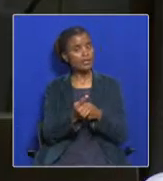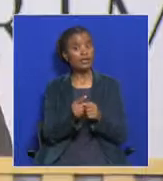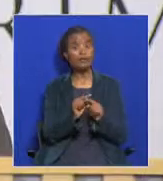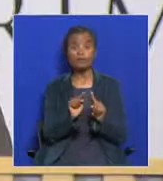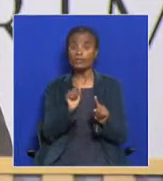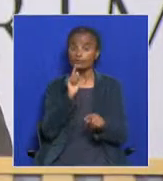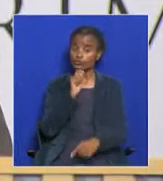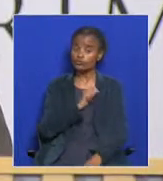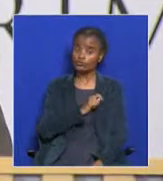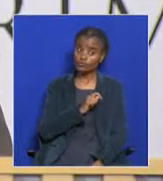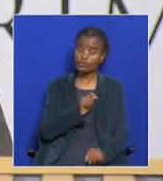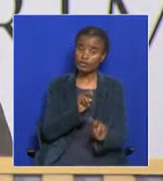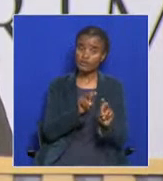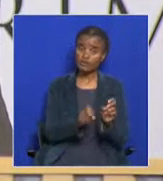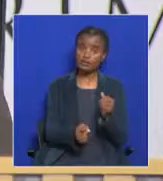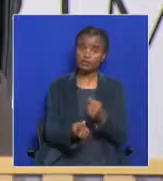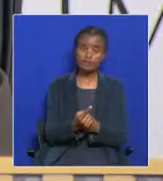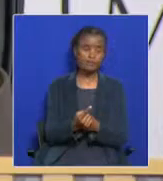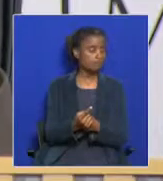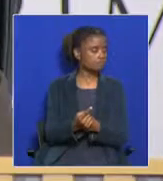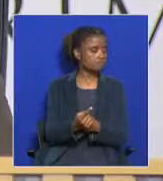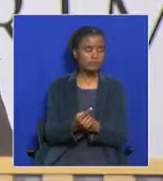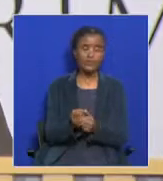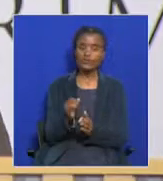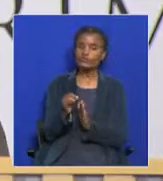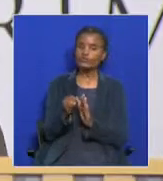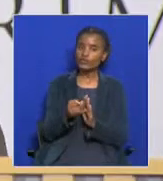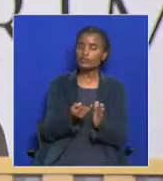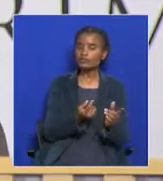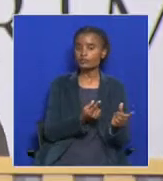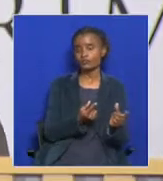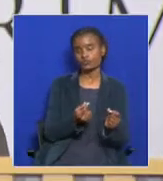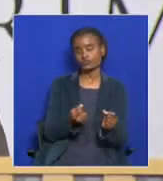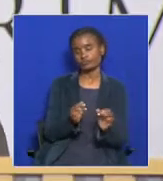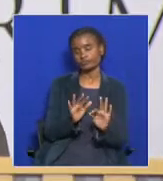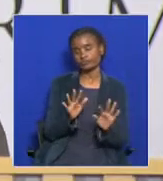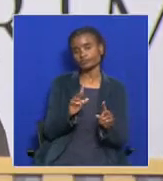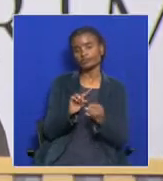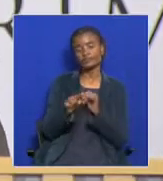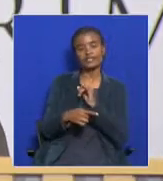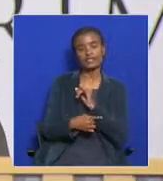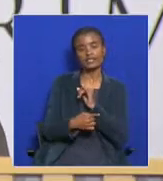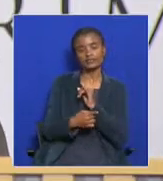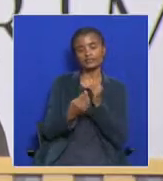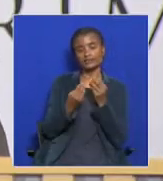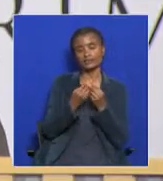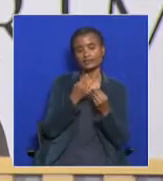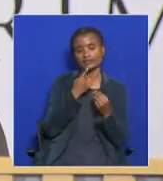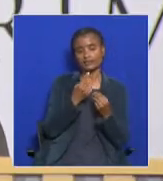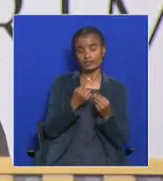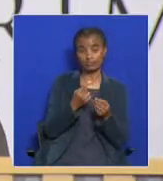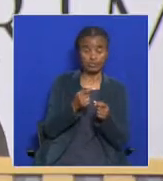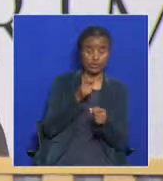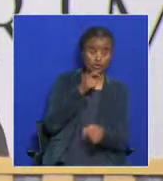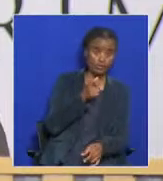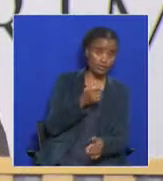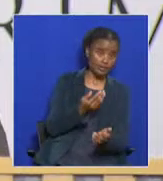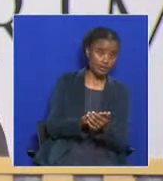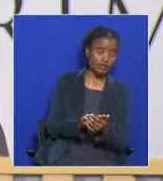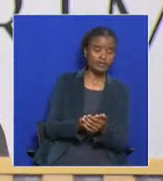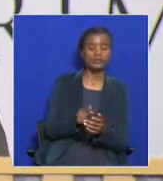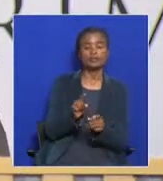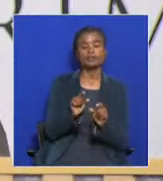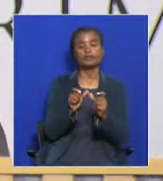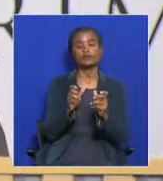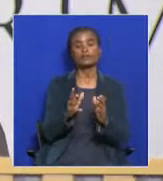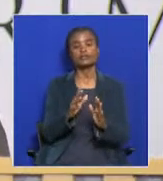just going through the motions. That's the last thing I get to say. You can comment. Commissioner, once again, I'll say to you, it's the norm to go